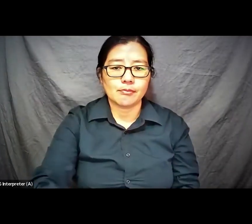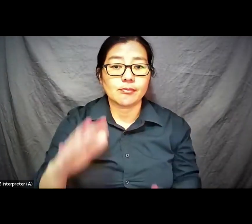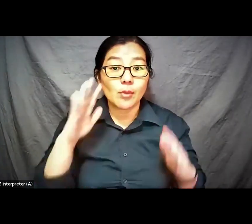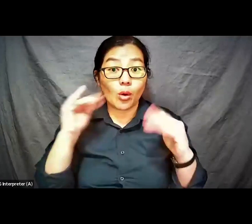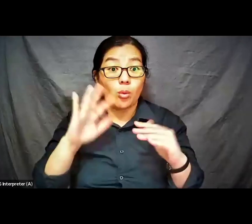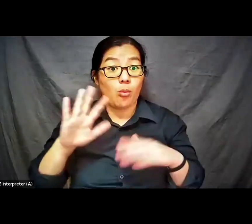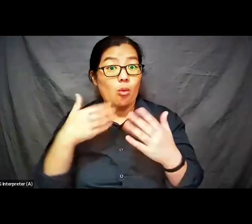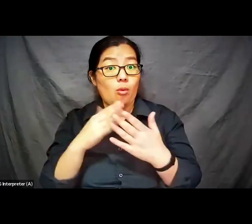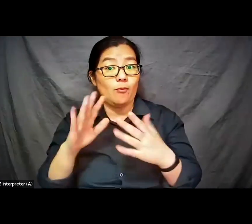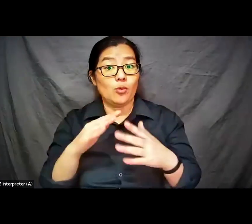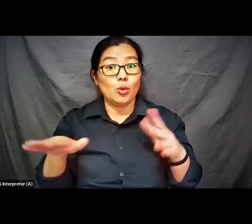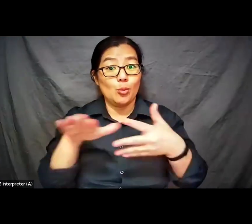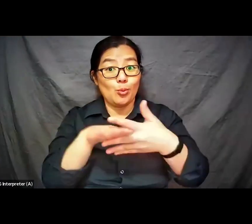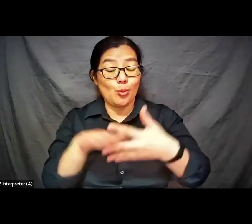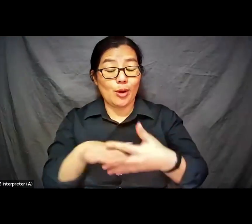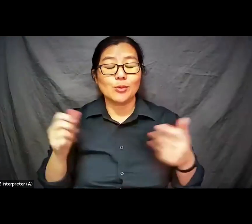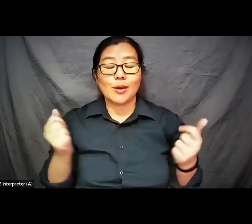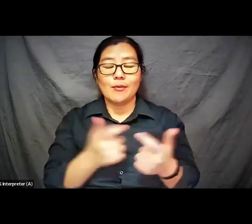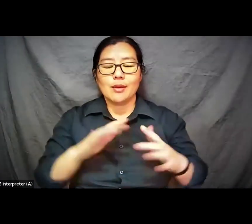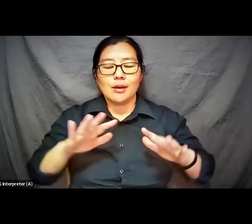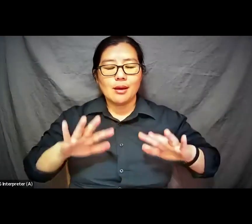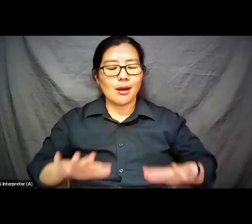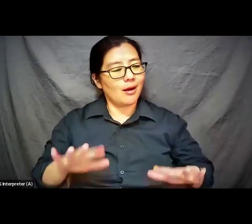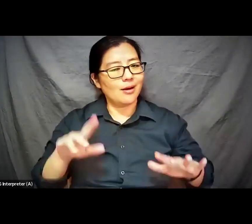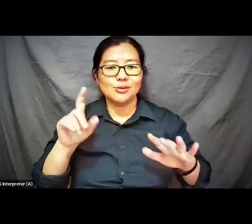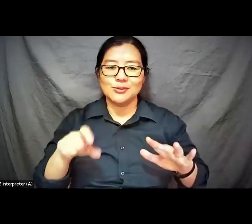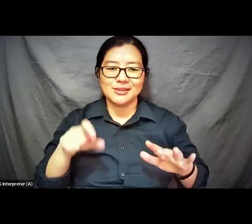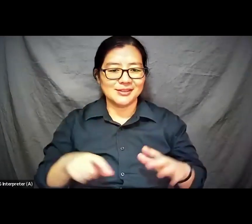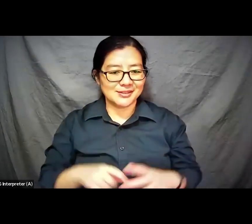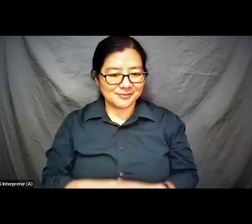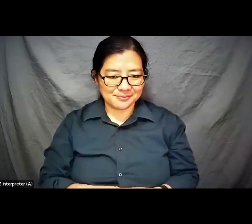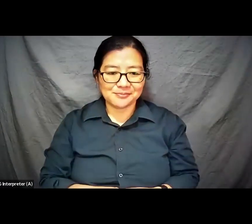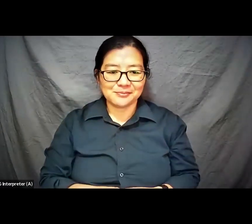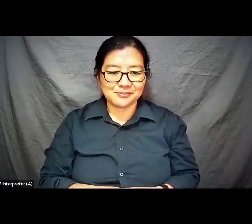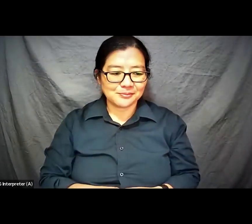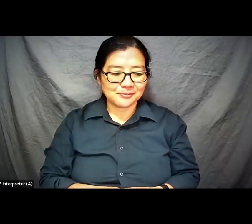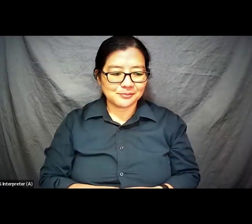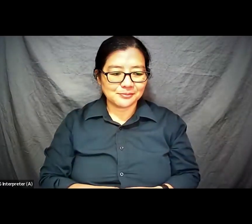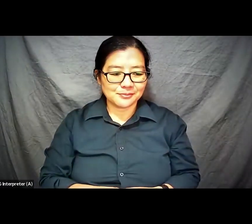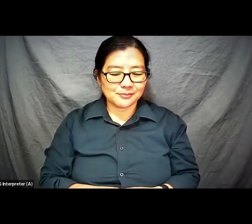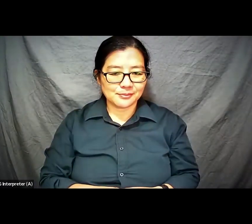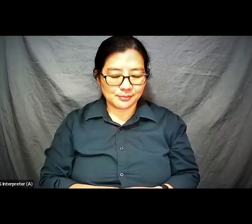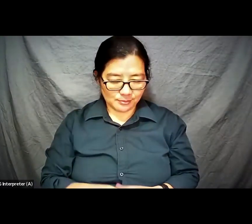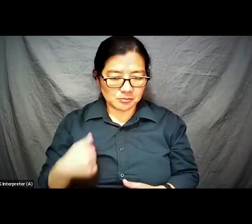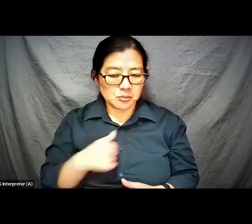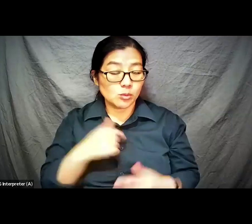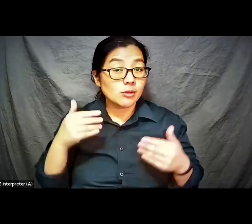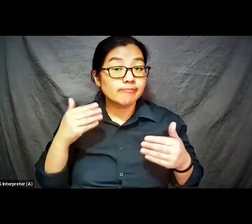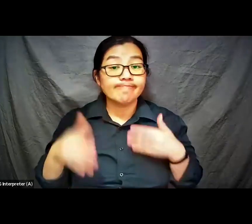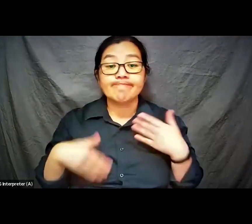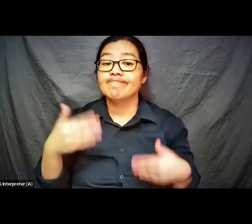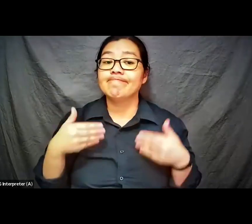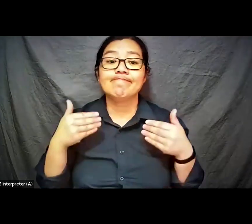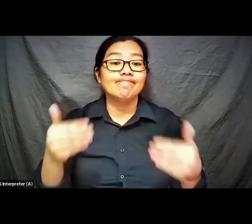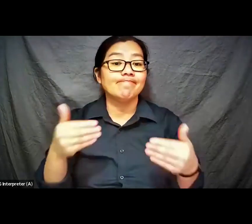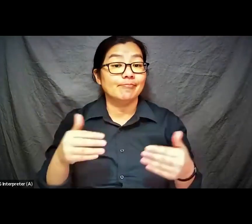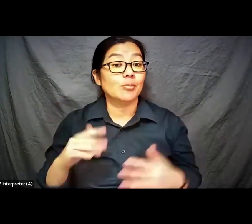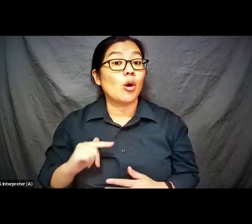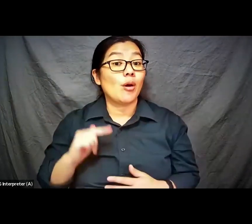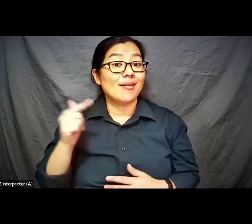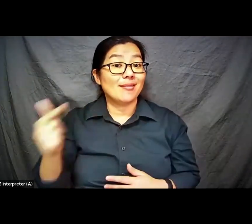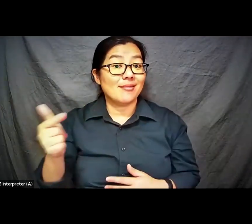Thank you, Jess. Yeah, you all have modeled the power of speaking your truth, of telling your story.